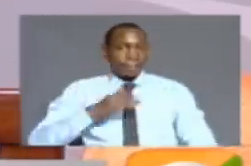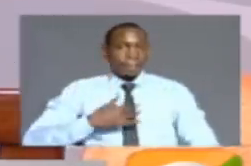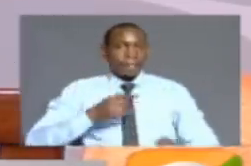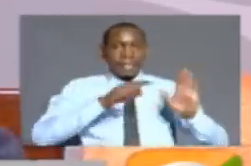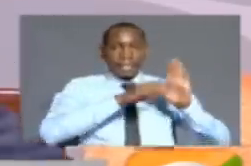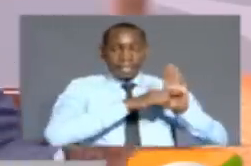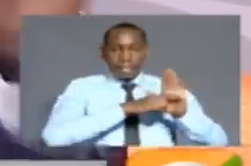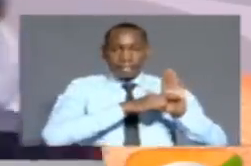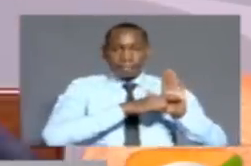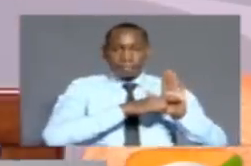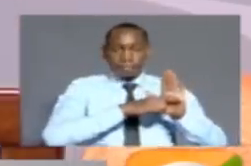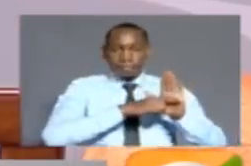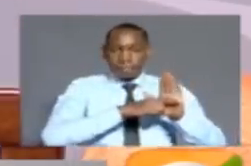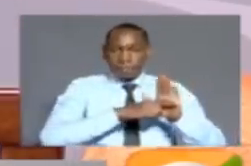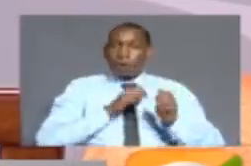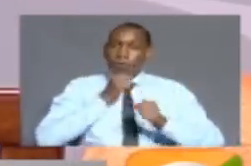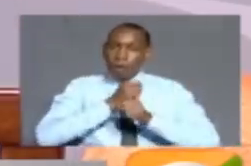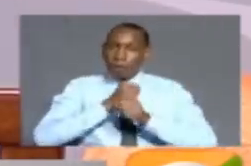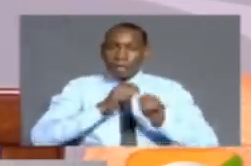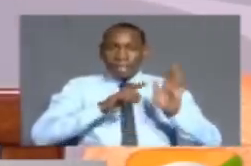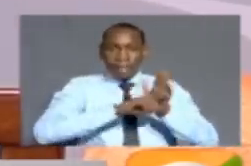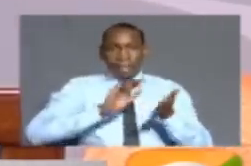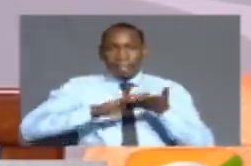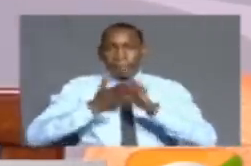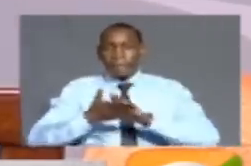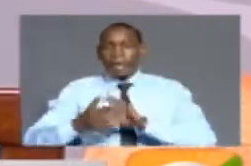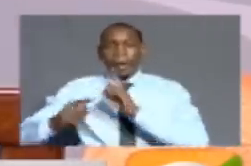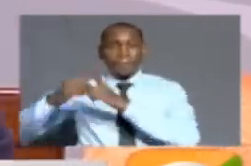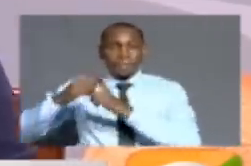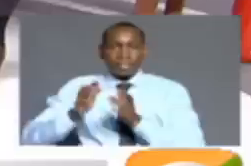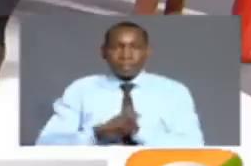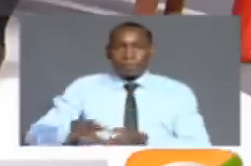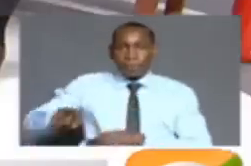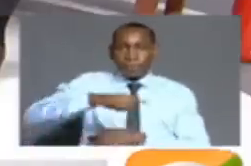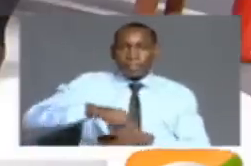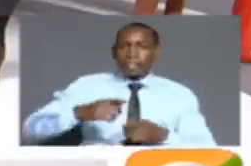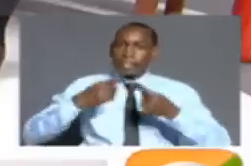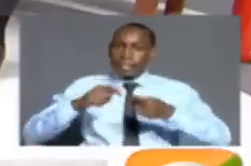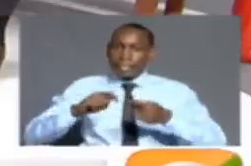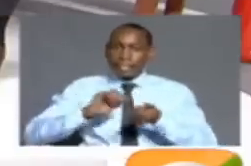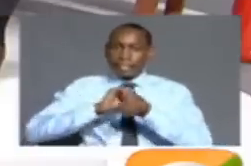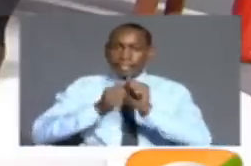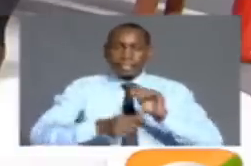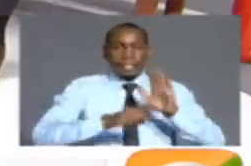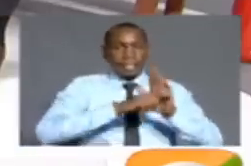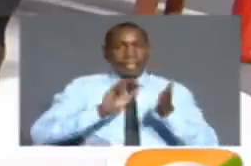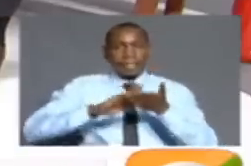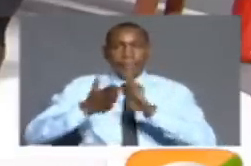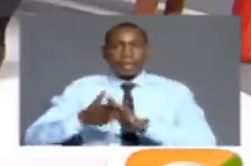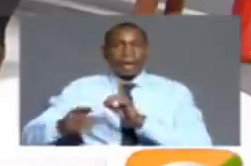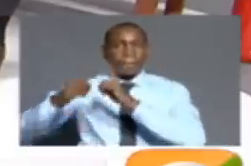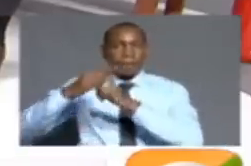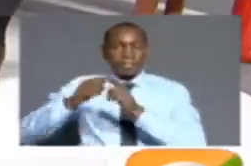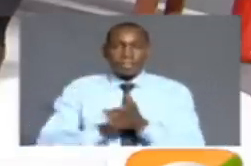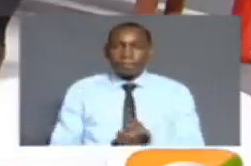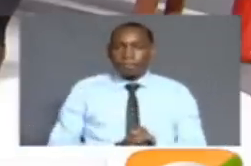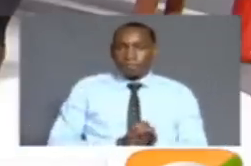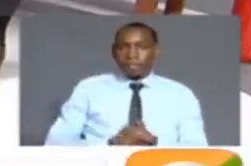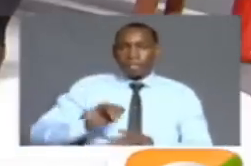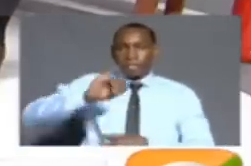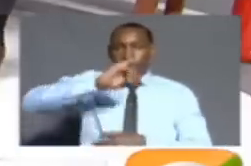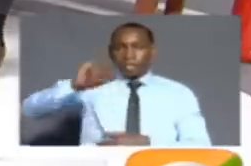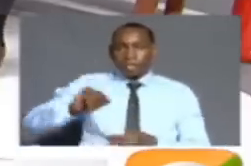that negative and make something positive out of it. Good. We are trying to make lemonade out of those lemons. Jubilee is stable